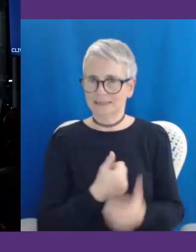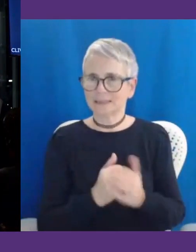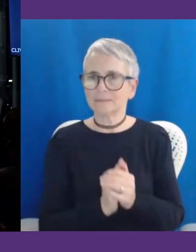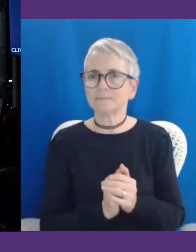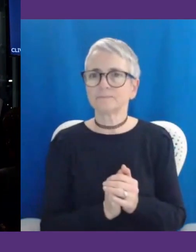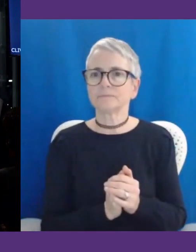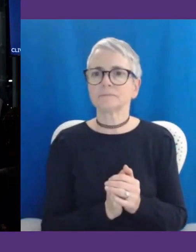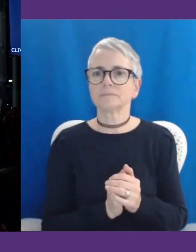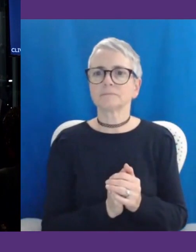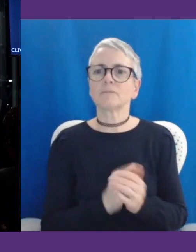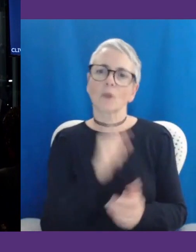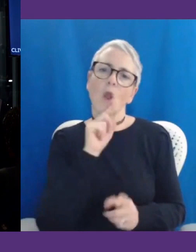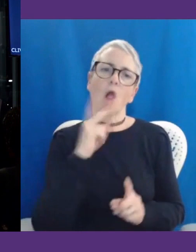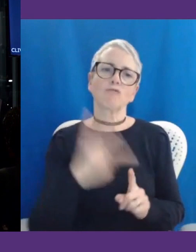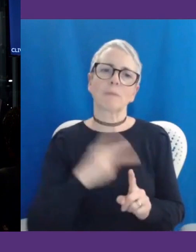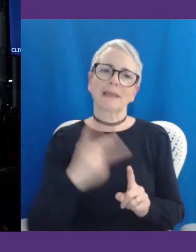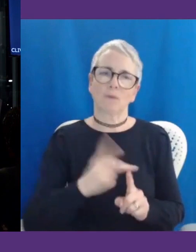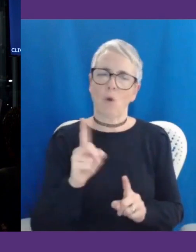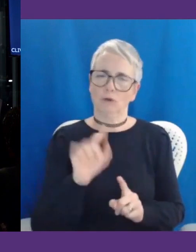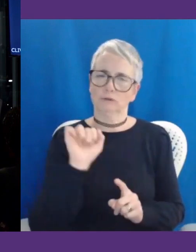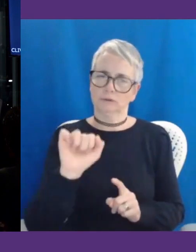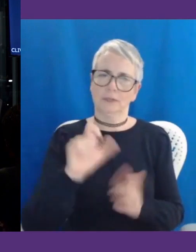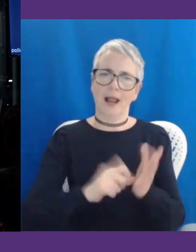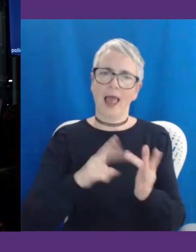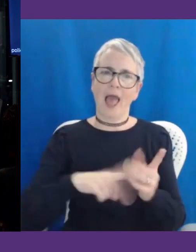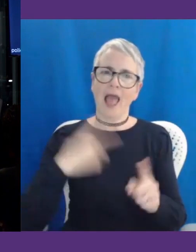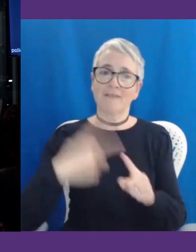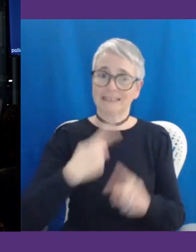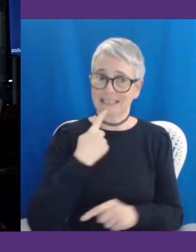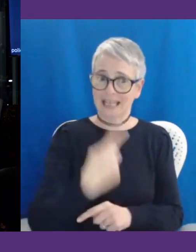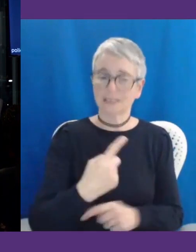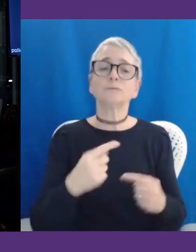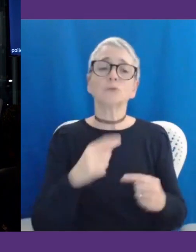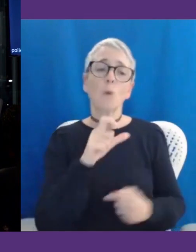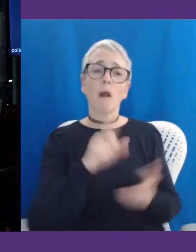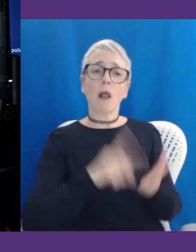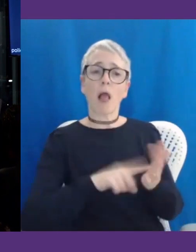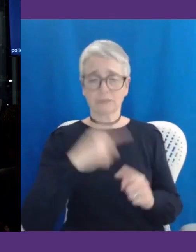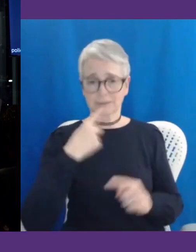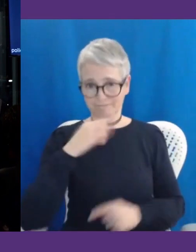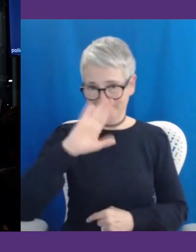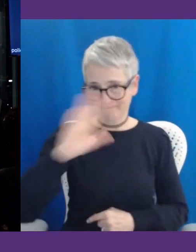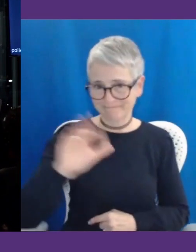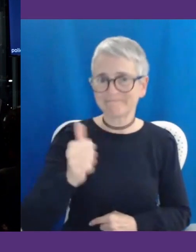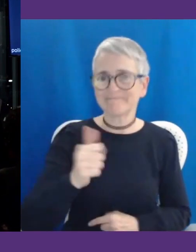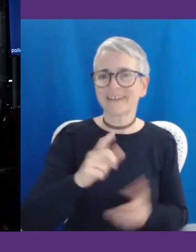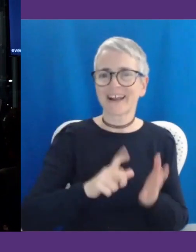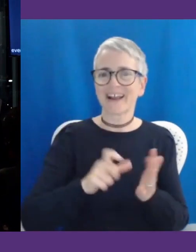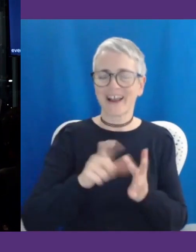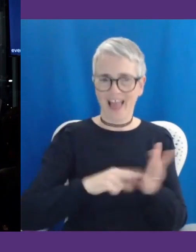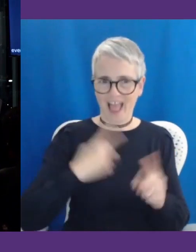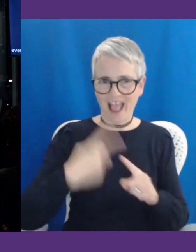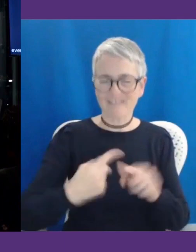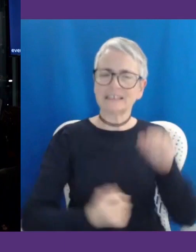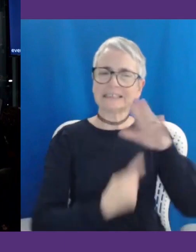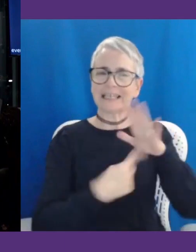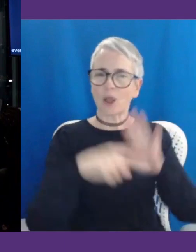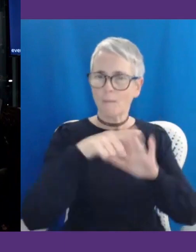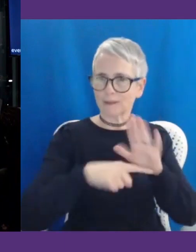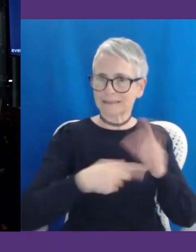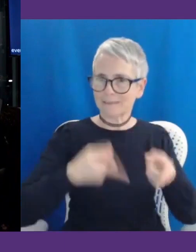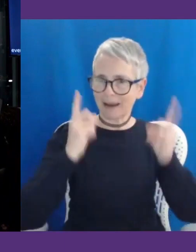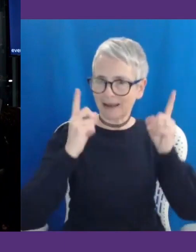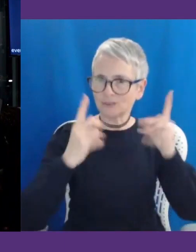repeating what Clive's saying. So Clive was saying, I'm Clive. I'm a senior policy manager at Policy